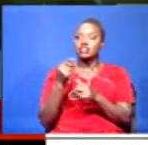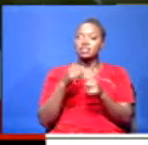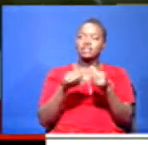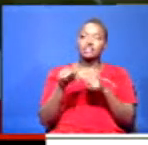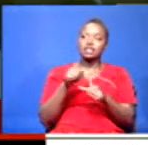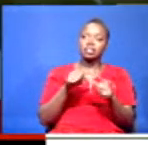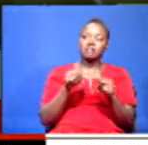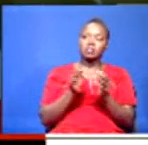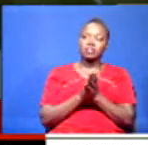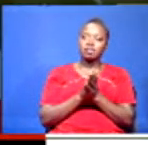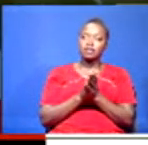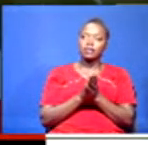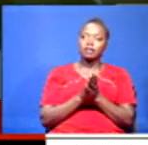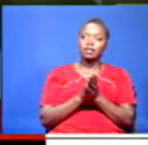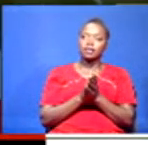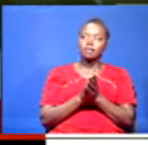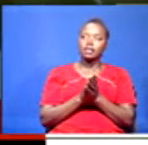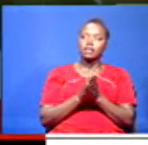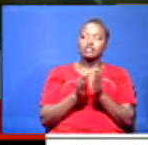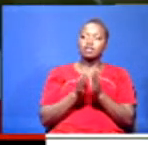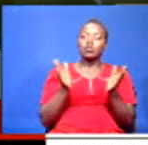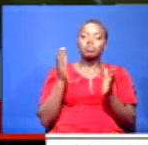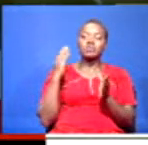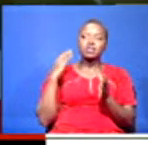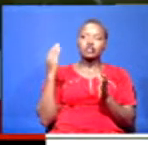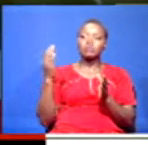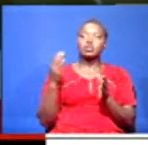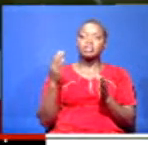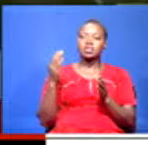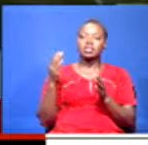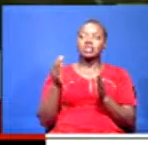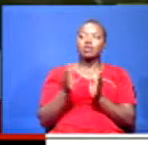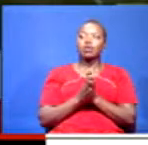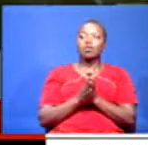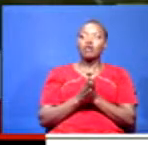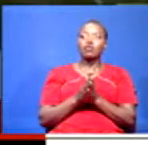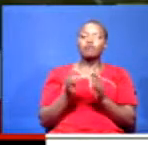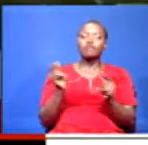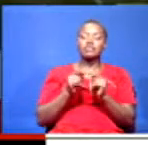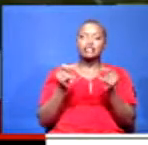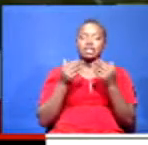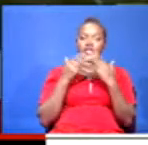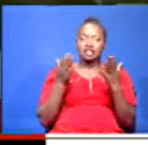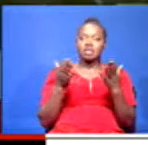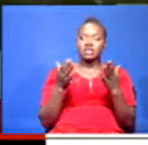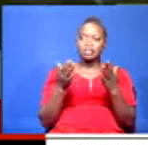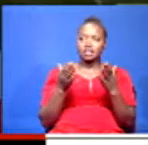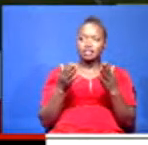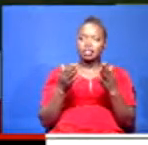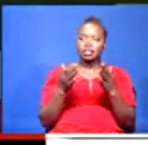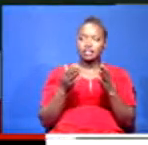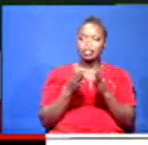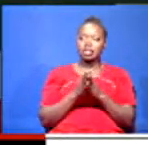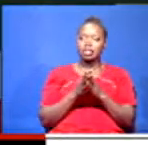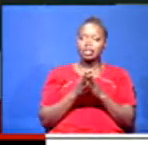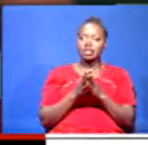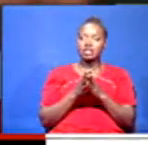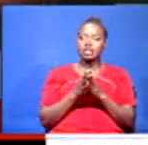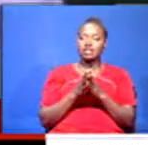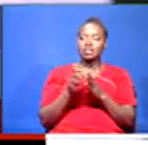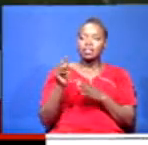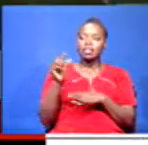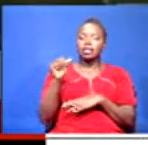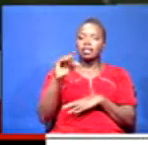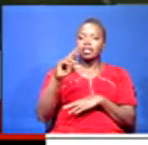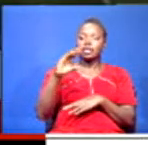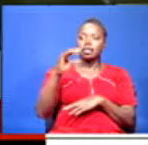home crowd, the US Open champion showed no sign of side injury that hurt her build-up. She'll face Caroline Garcia next